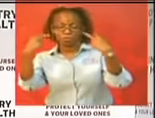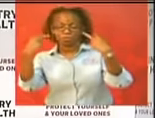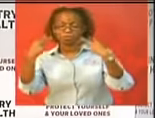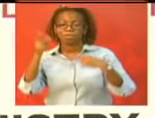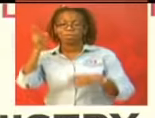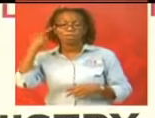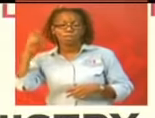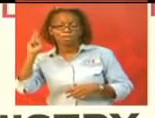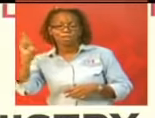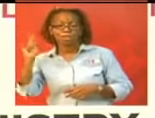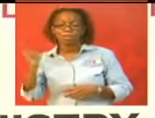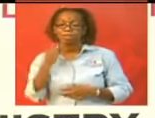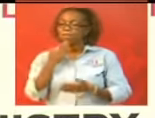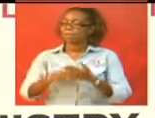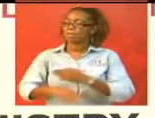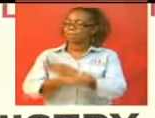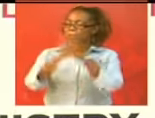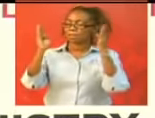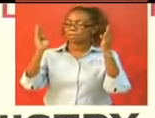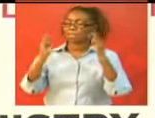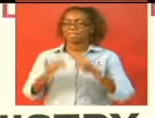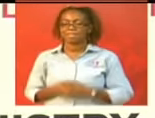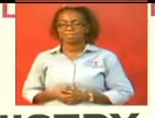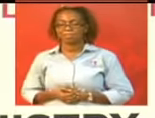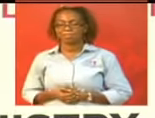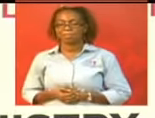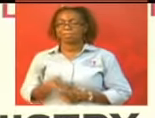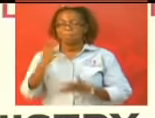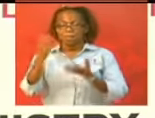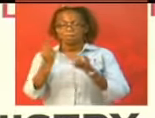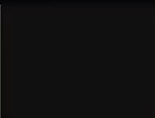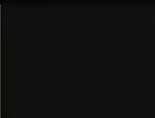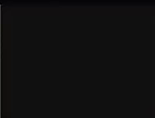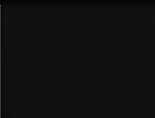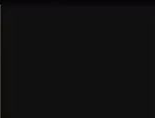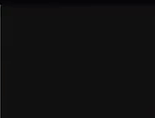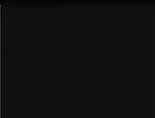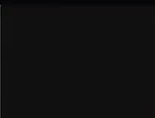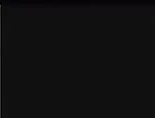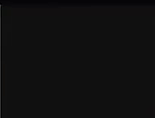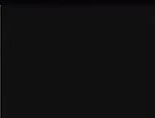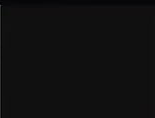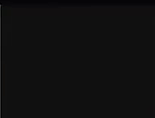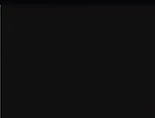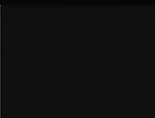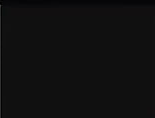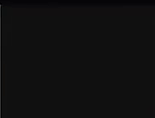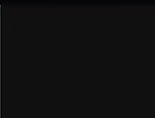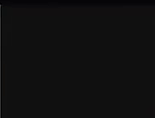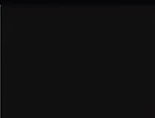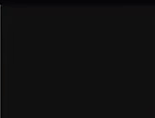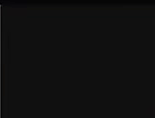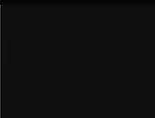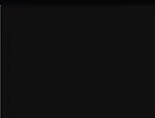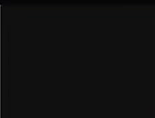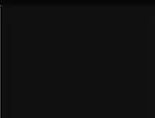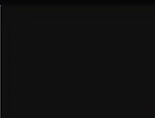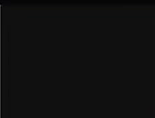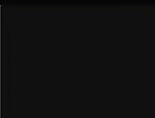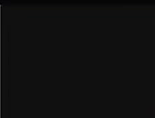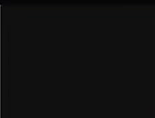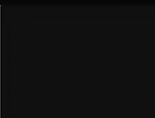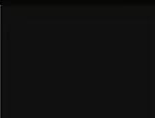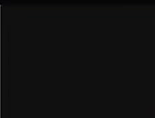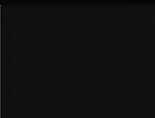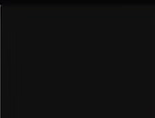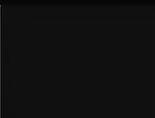with the first slide, which is the clinical update as of 20th of June 2021. The total number of public and private